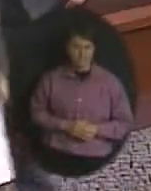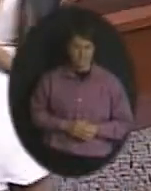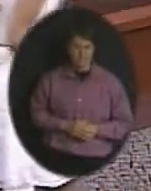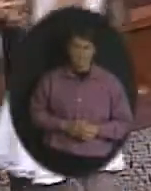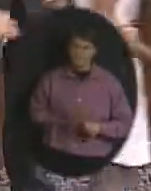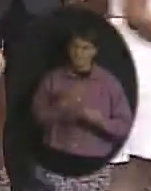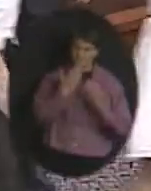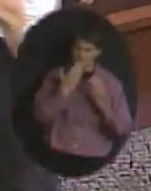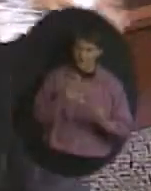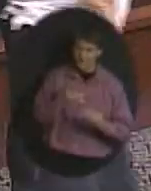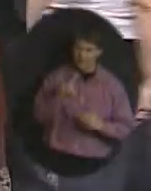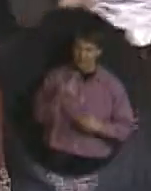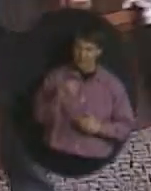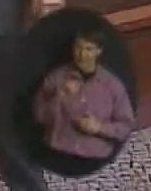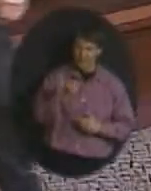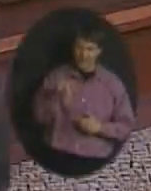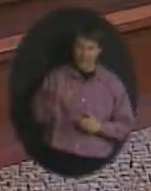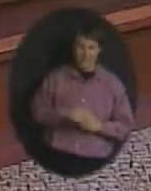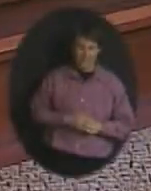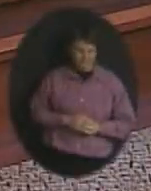Thank you, Vanya.